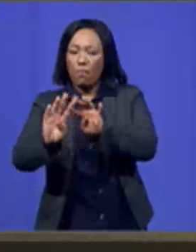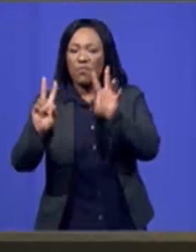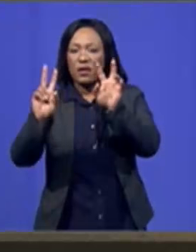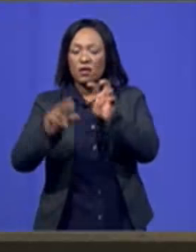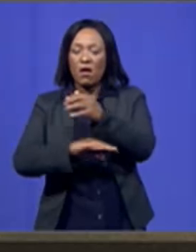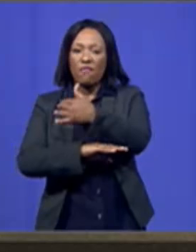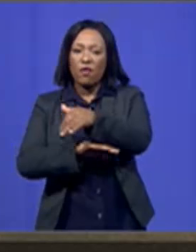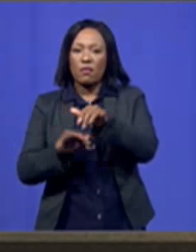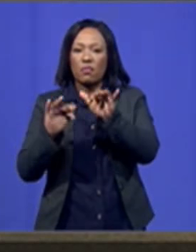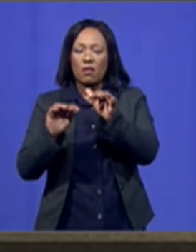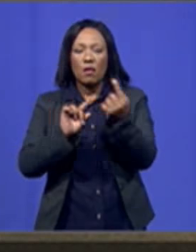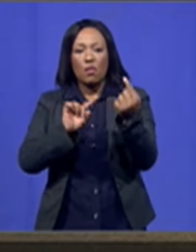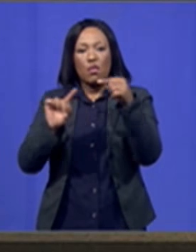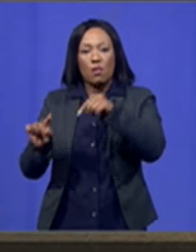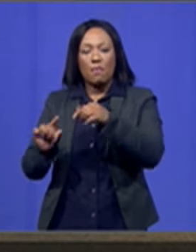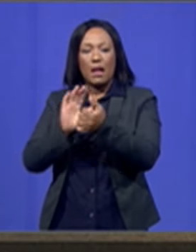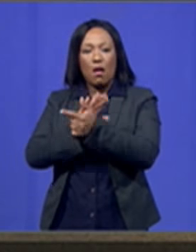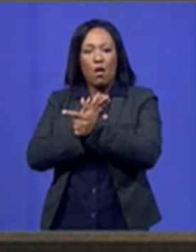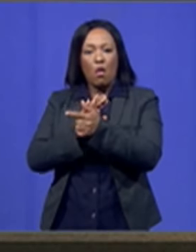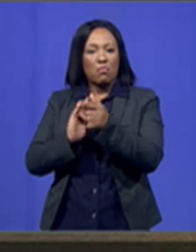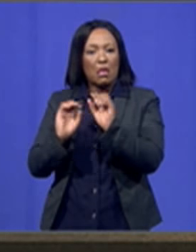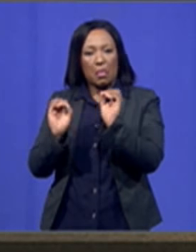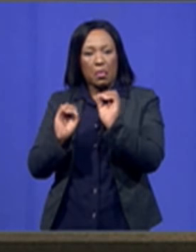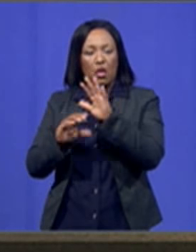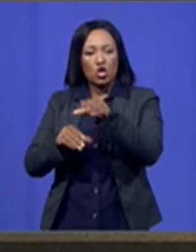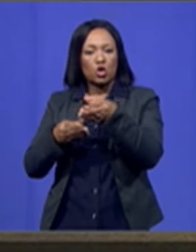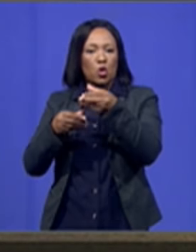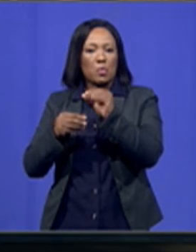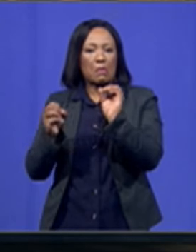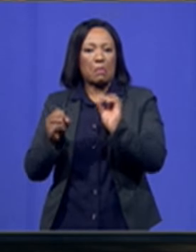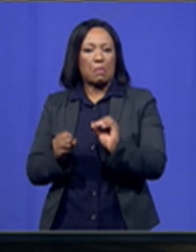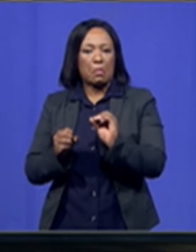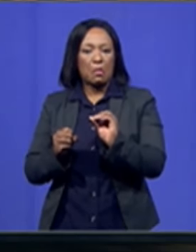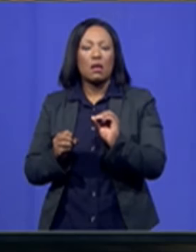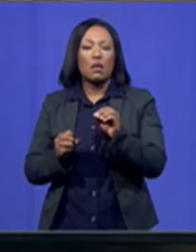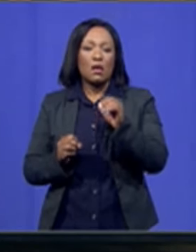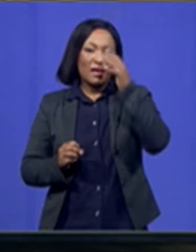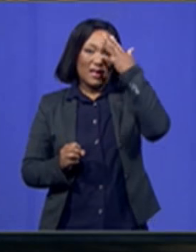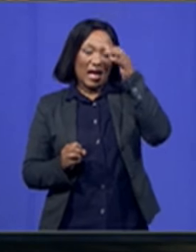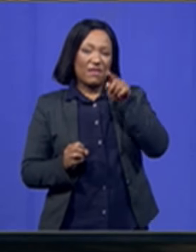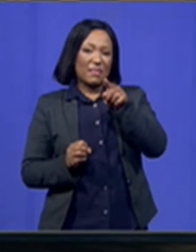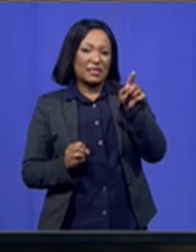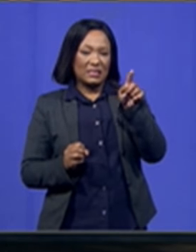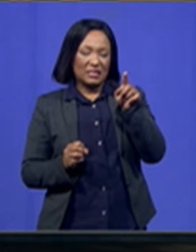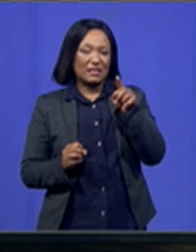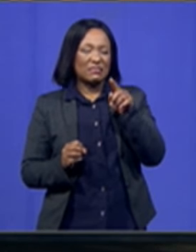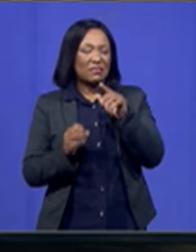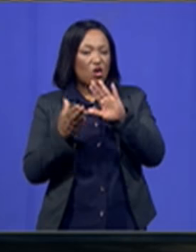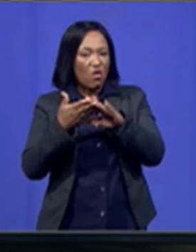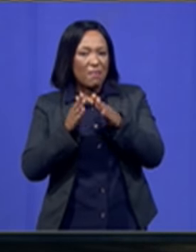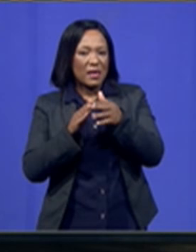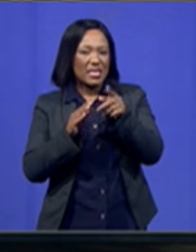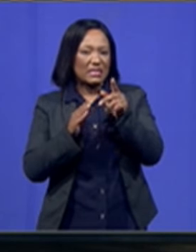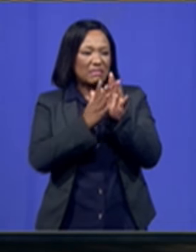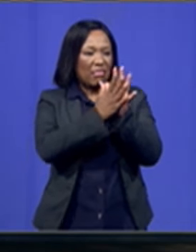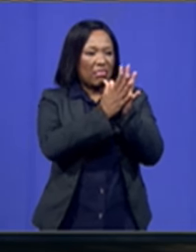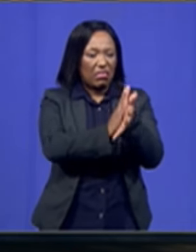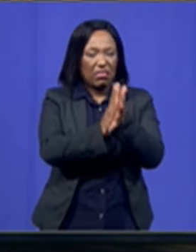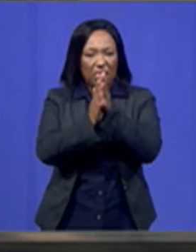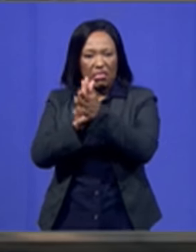e kwano ka tsela e seng molaong. Bahlanka ba mmuso ba ipileditse ho baahi hore ba se senye meralo